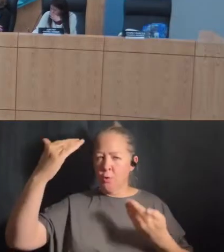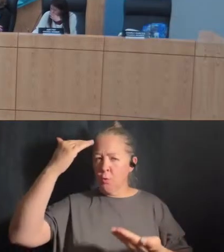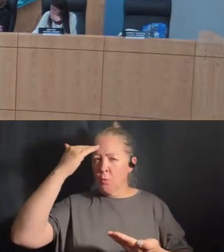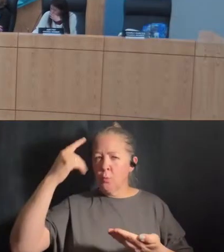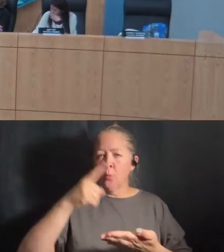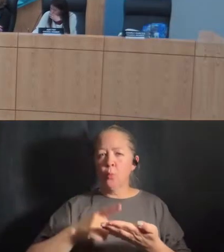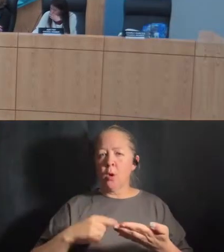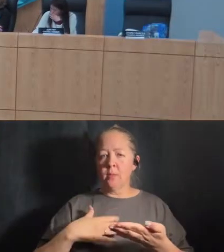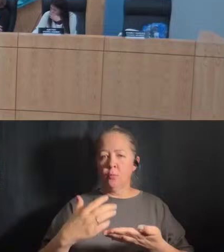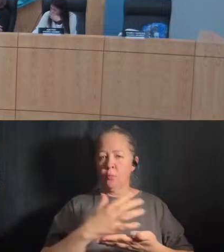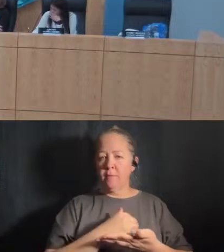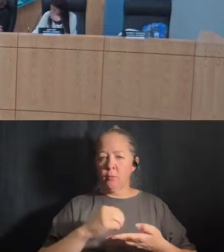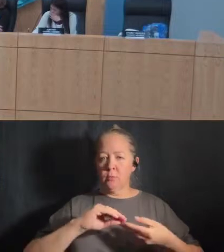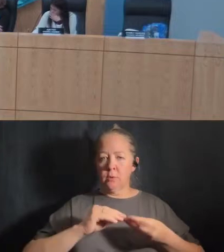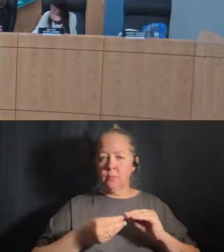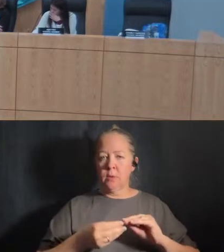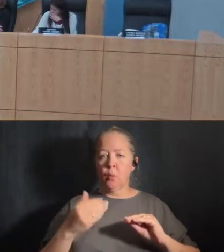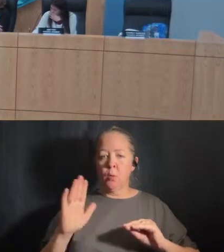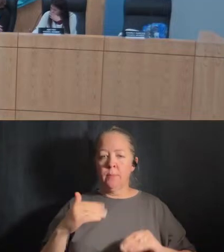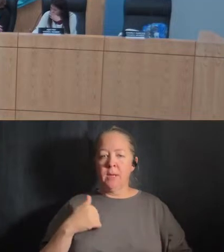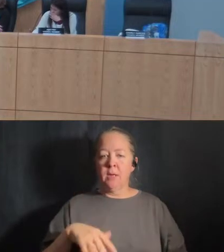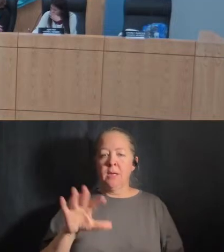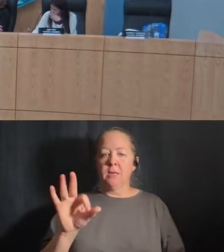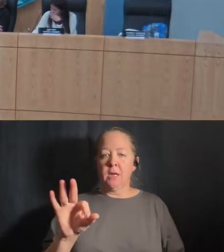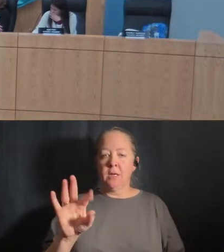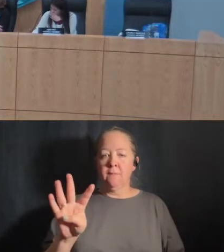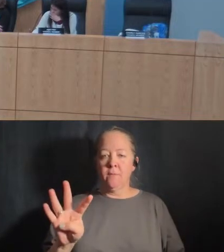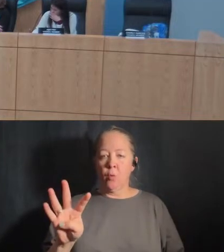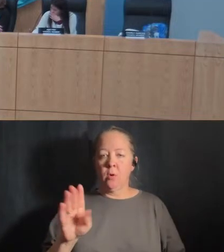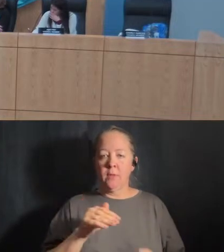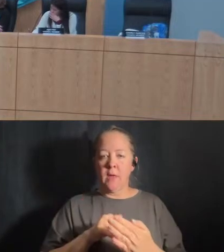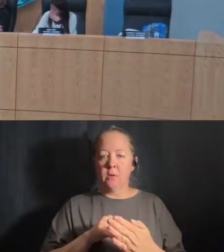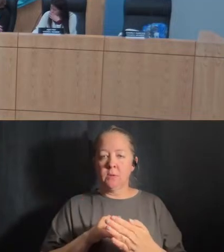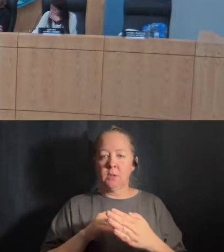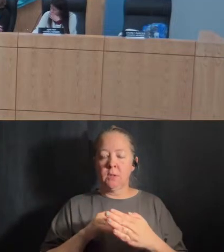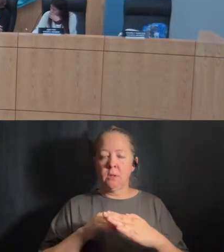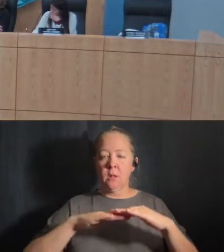be 94,000 less at 4 cents, and